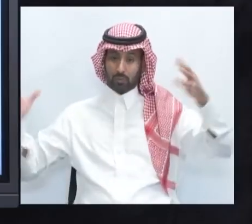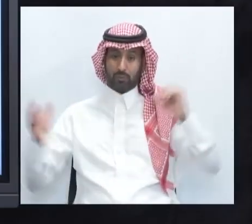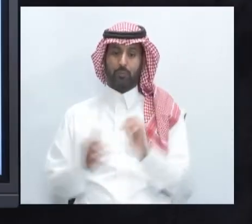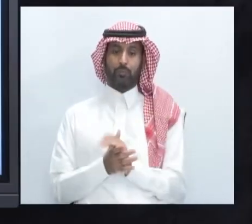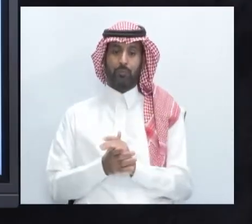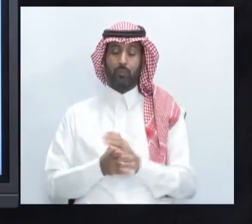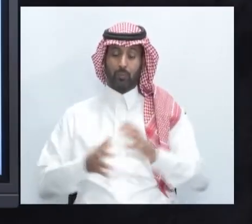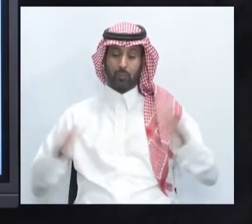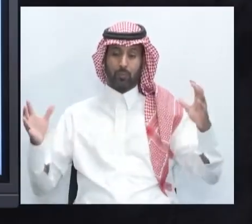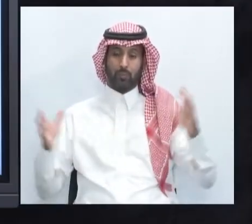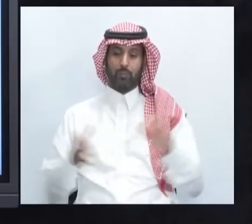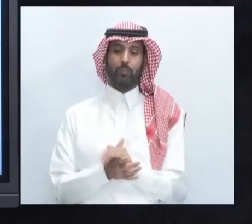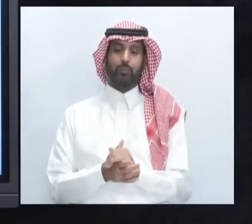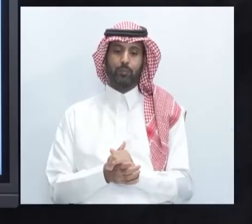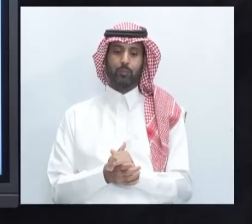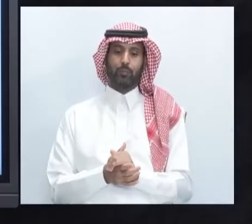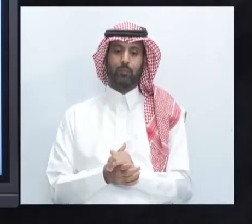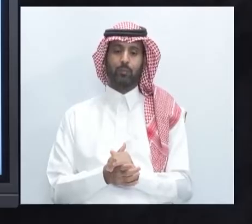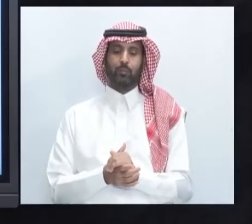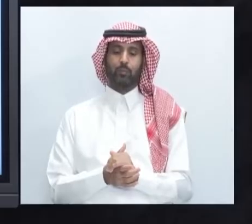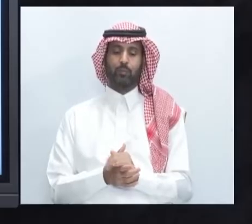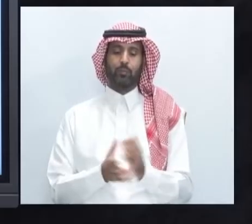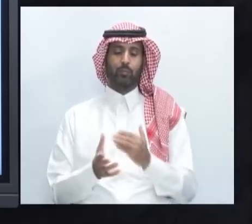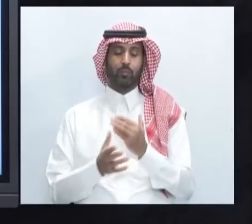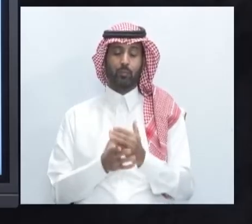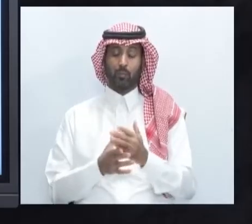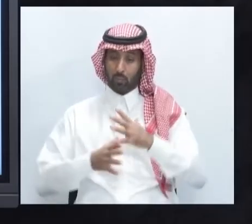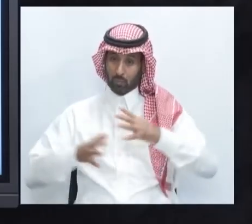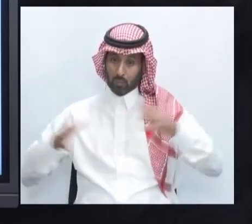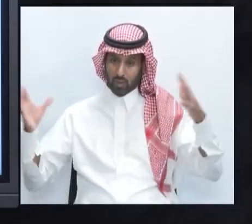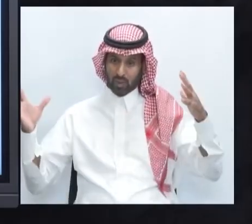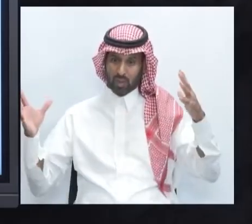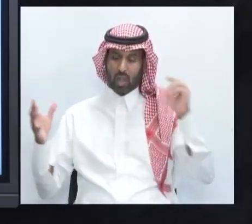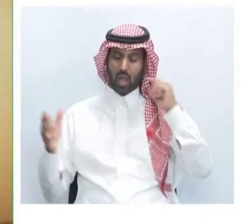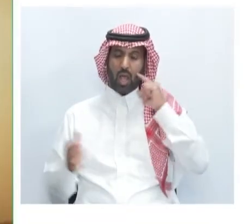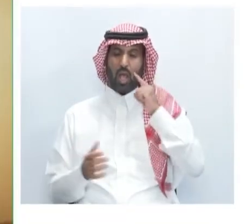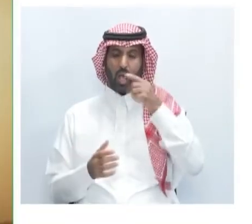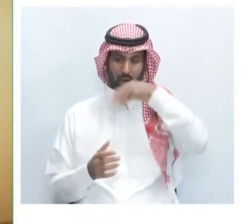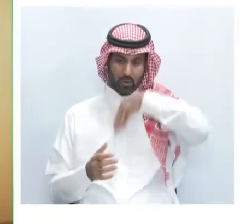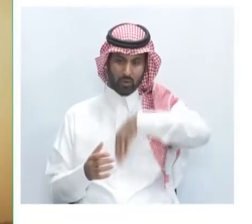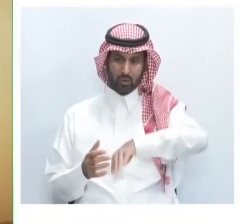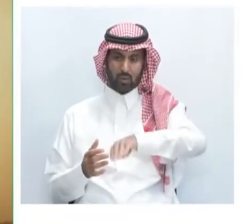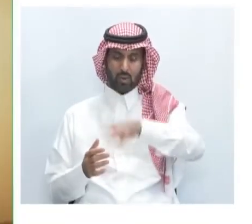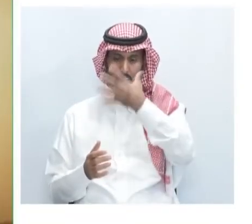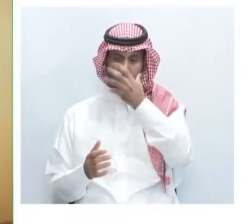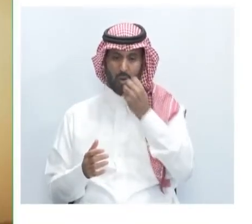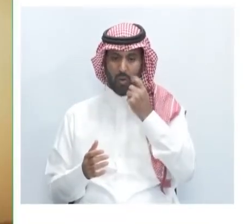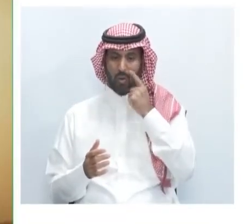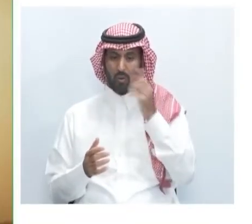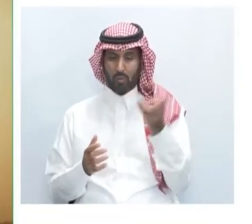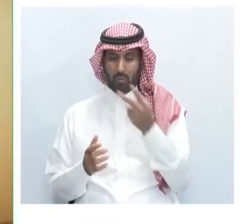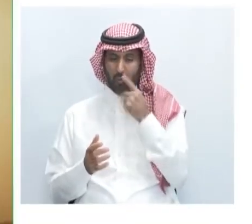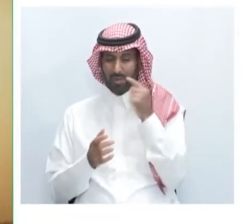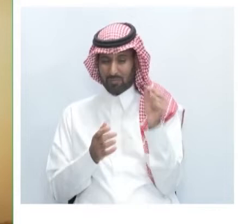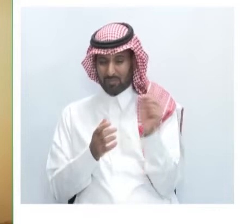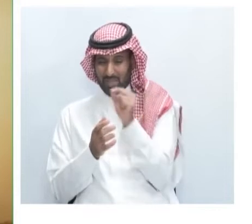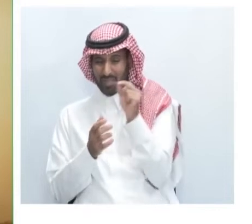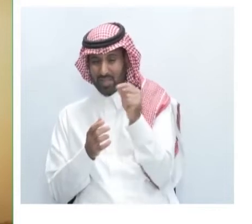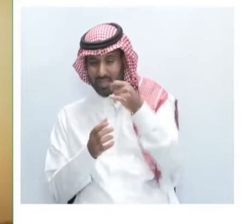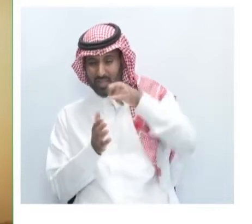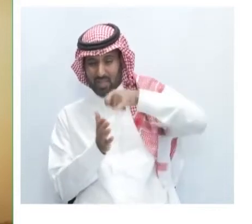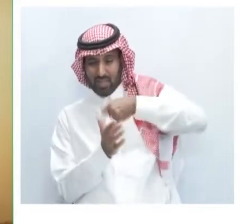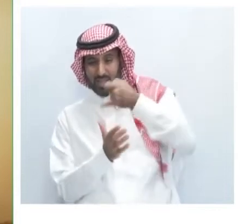So we have what? Big elephant. Big. Okay. And we have small